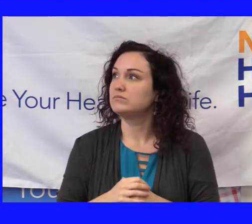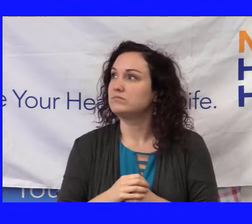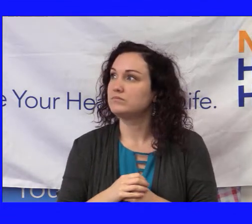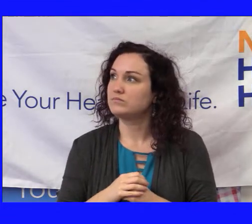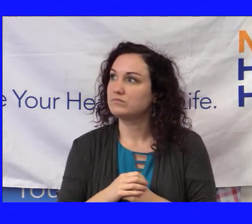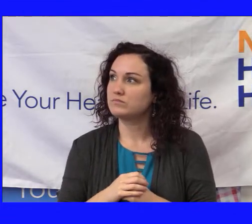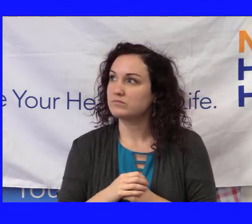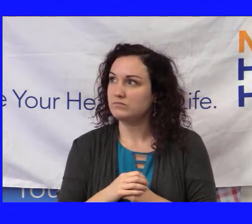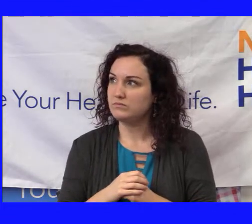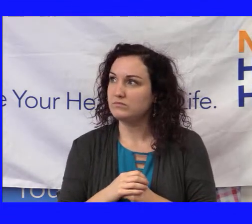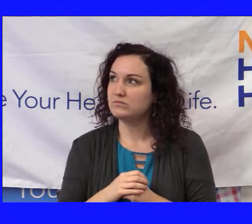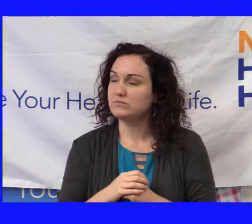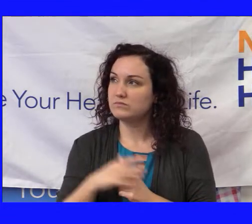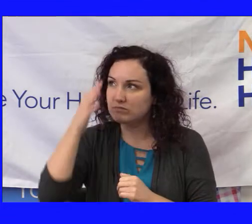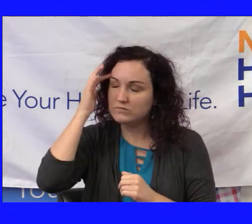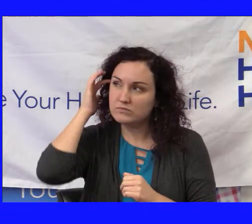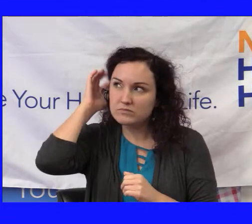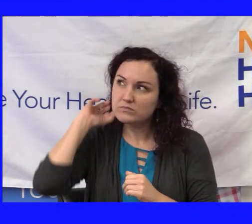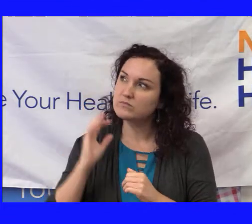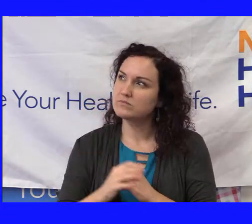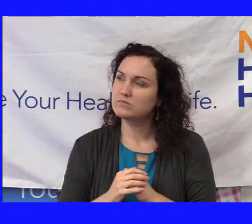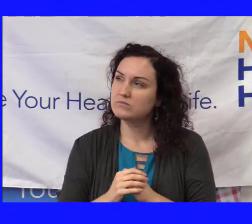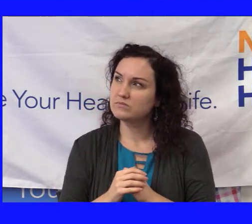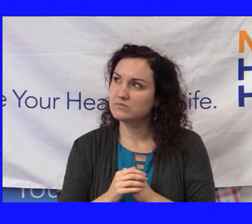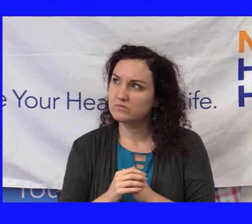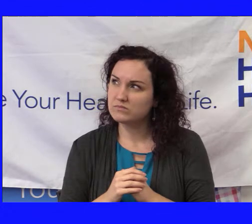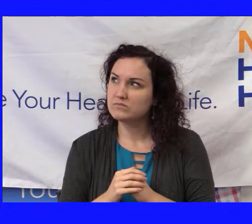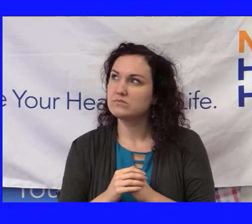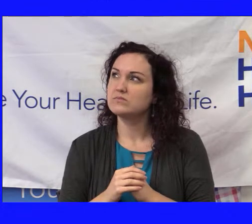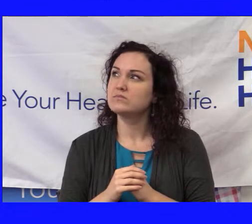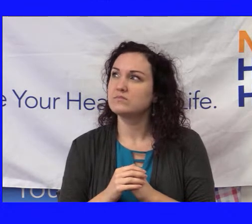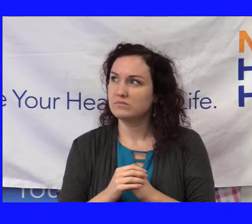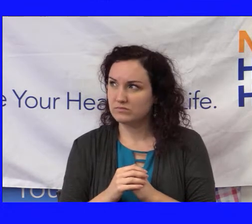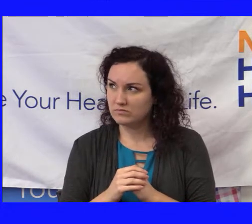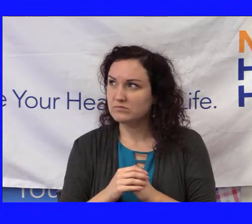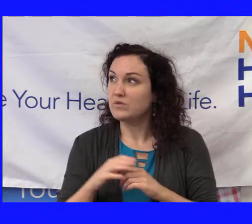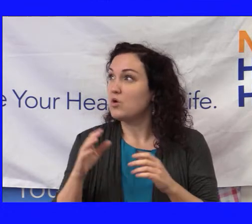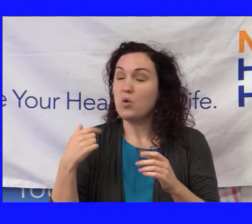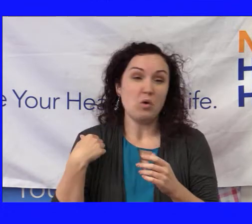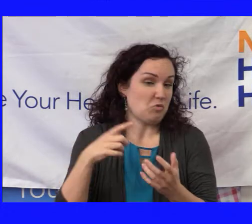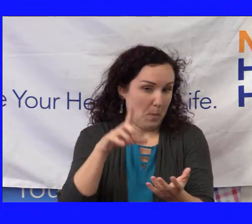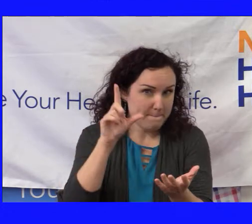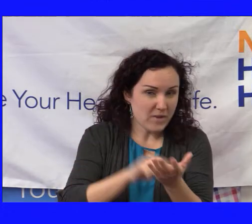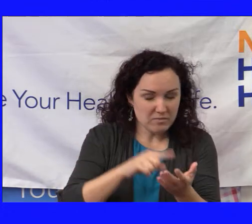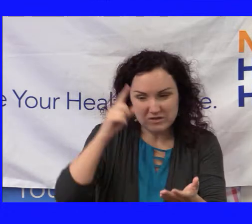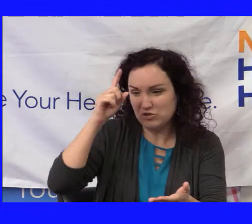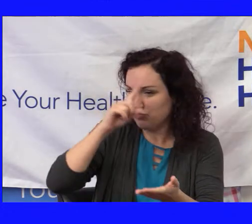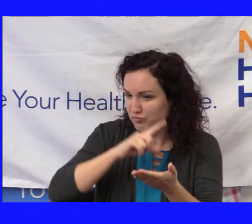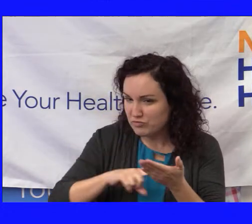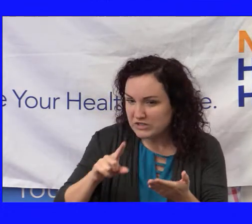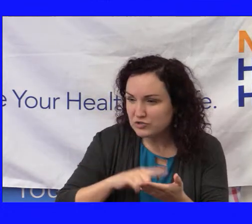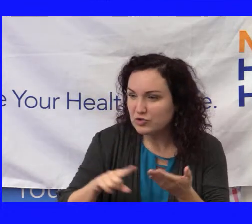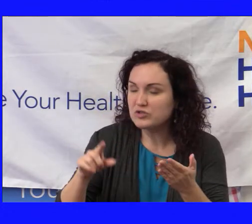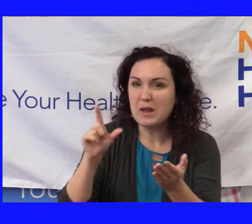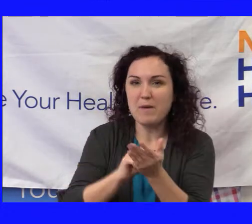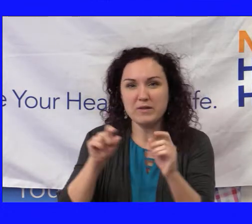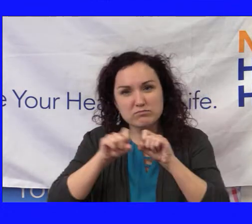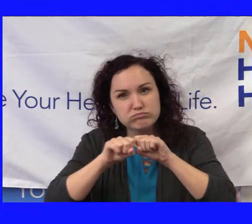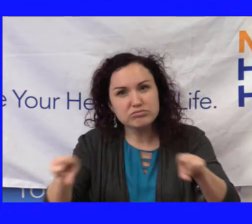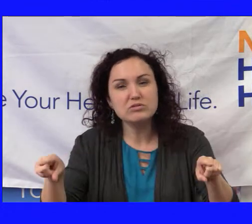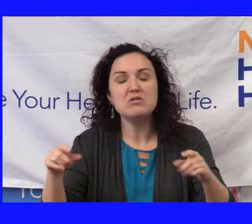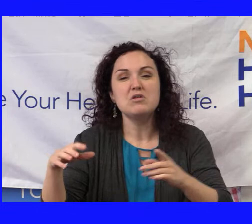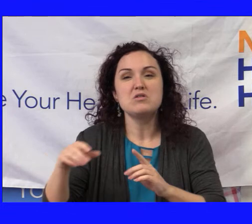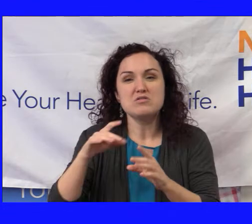and provide clinical care, but also to publish and do research, and we've done a bunch of research and publications around